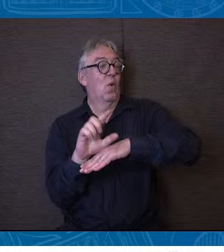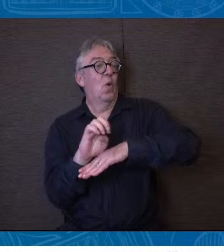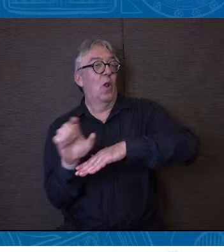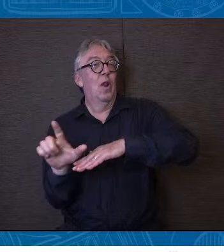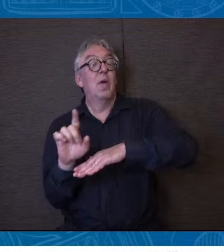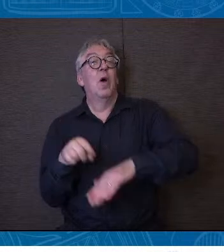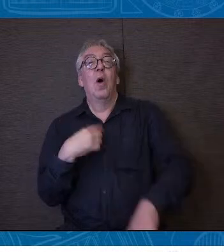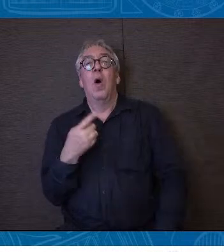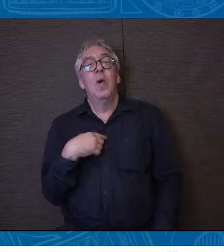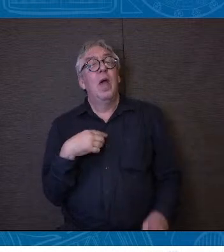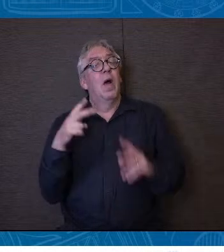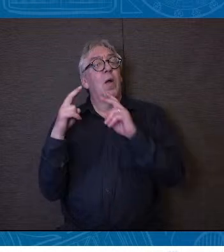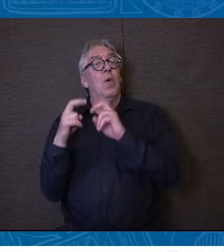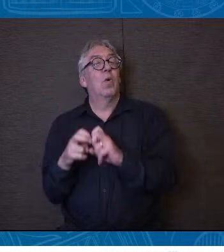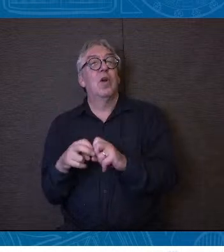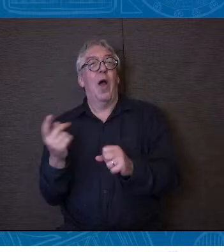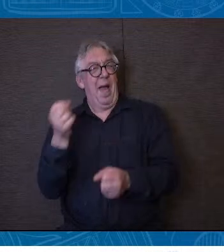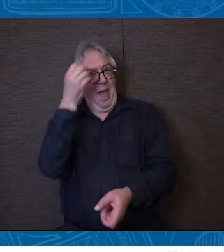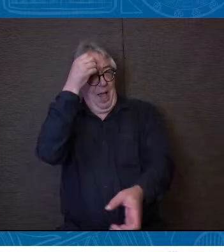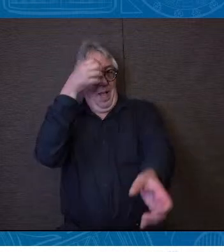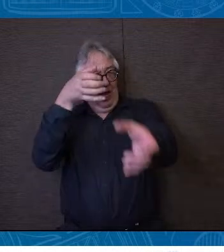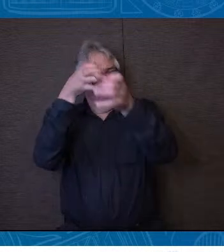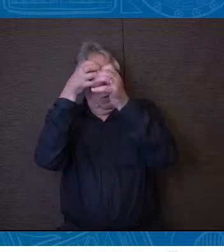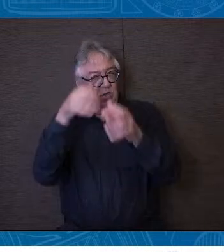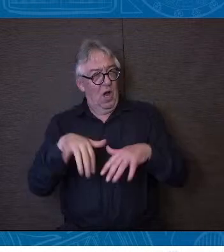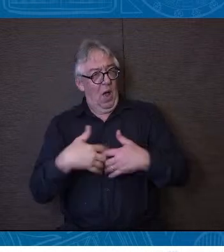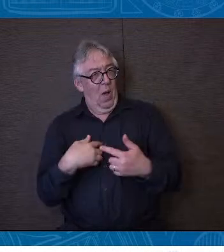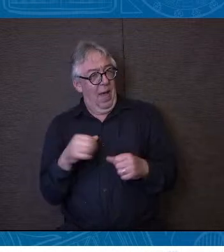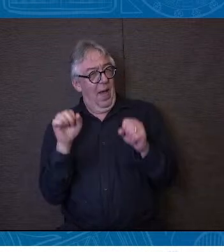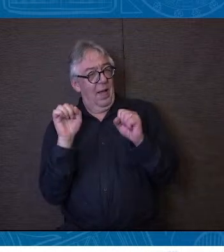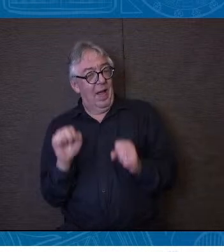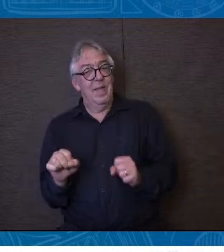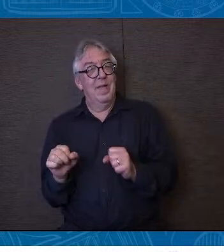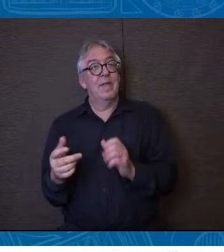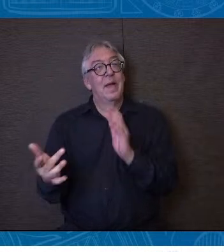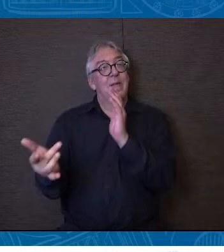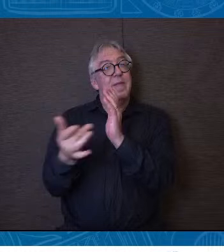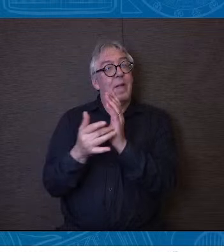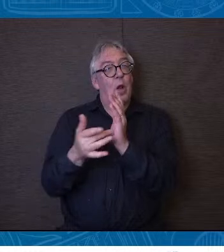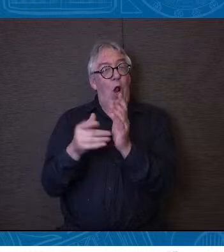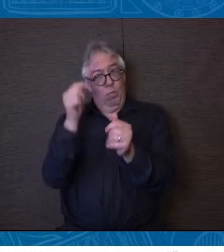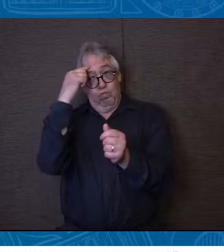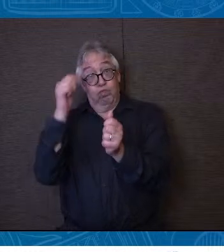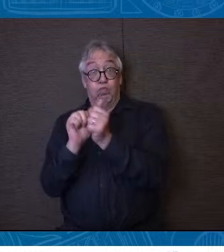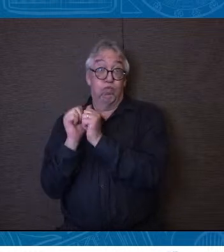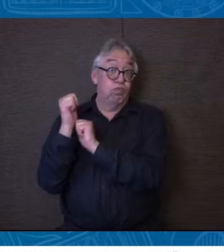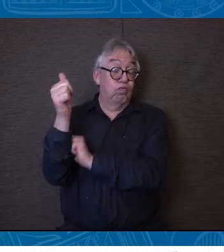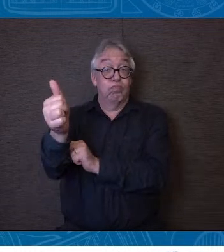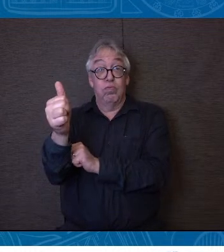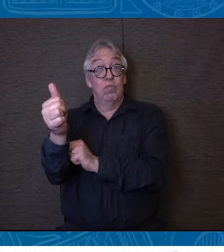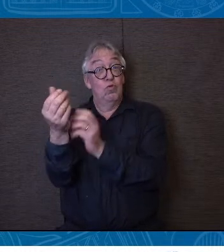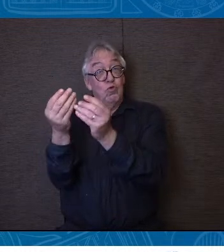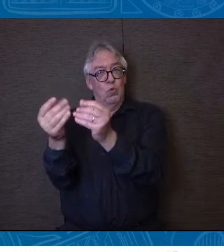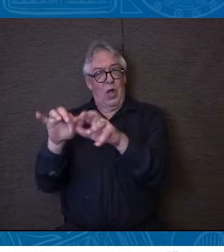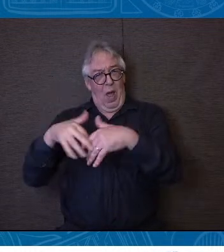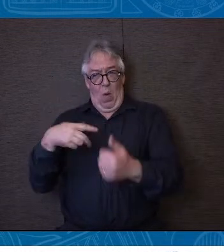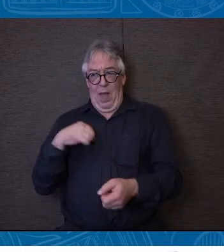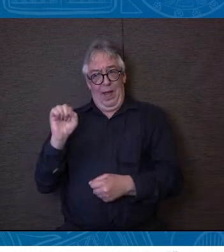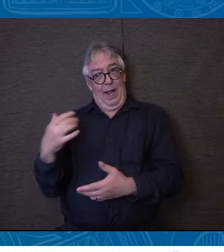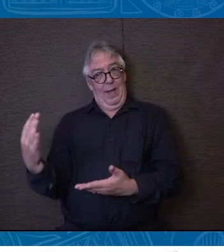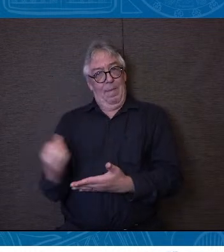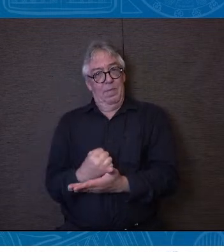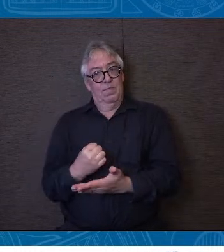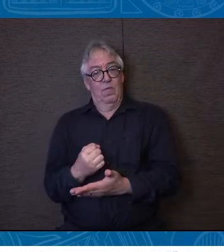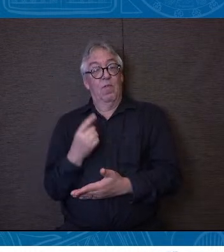are looking into the expertise, so how we can use the solutions, technological solutions, in a way that we can